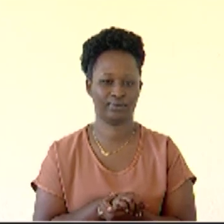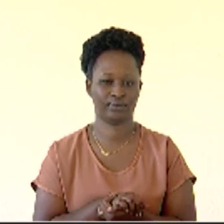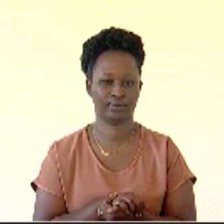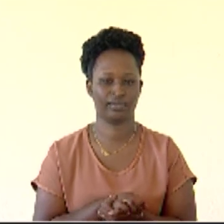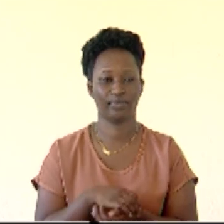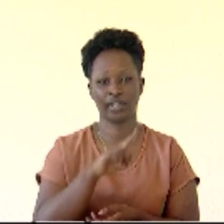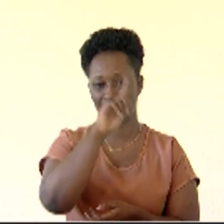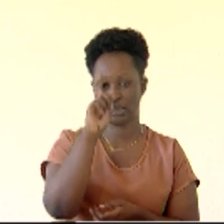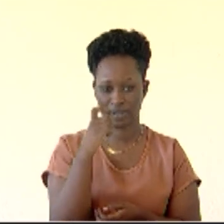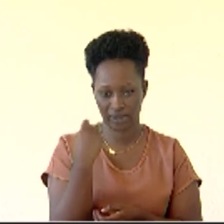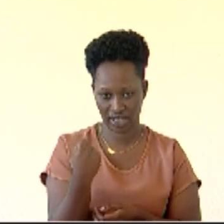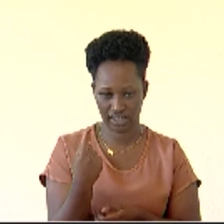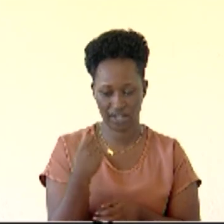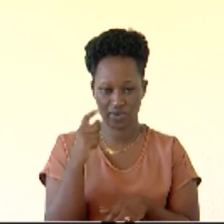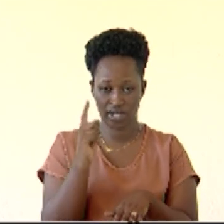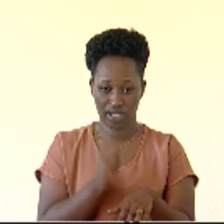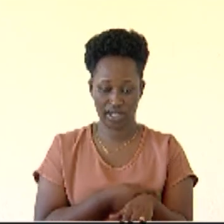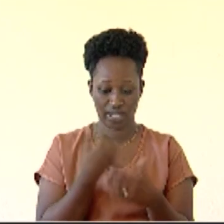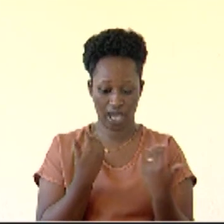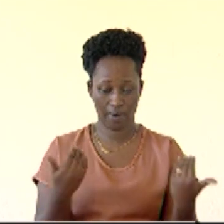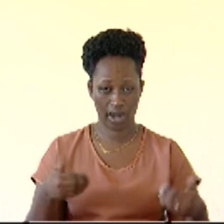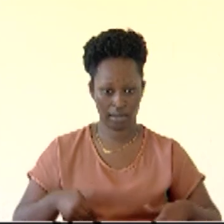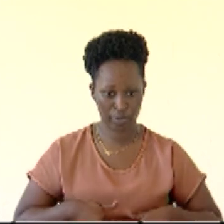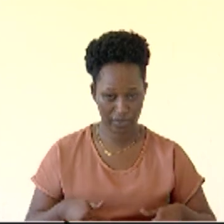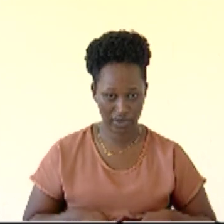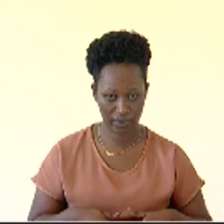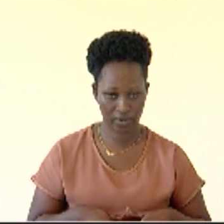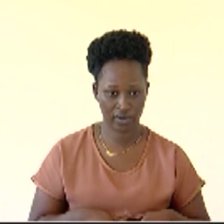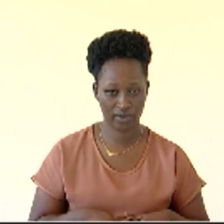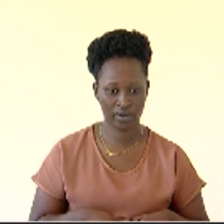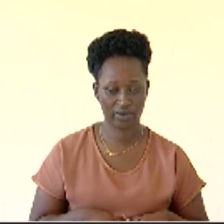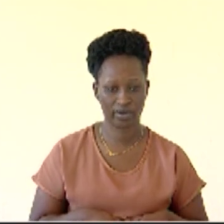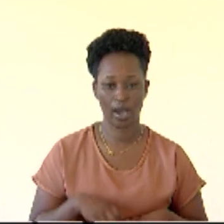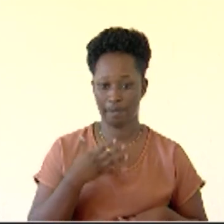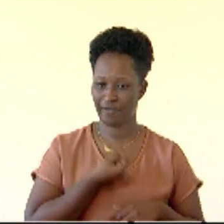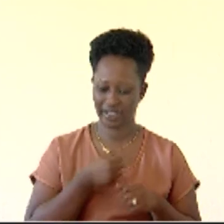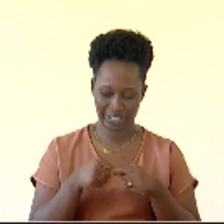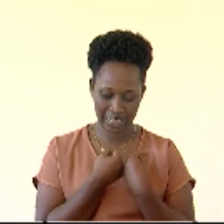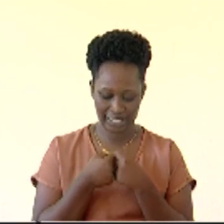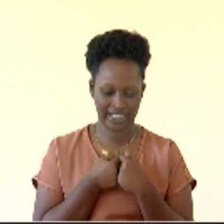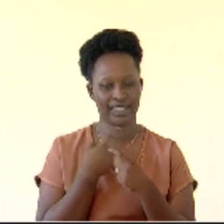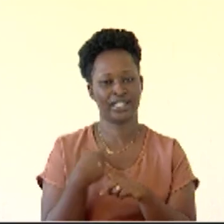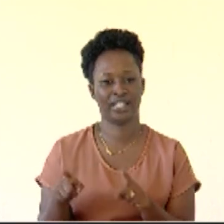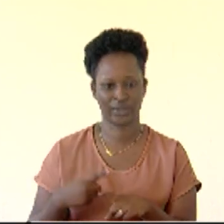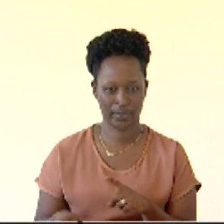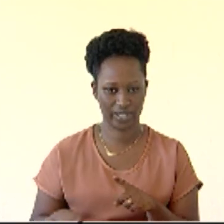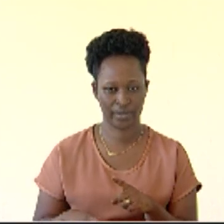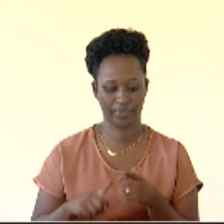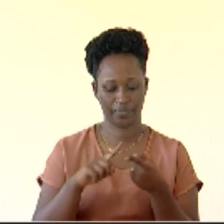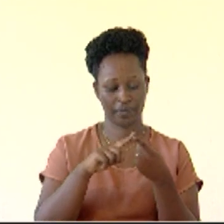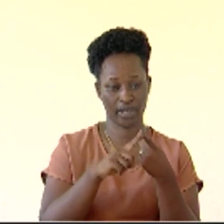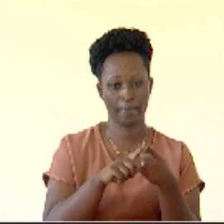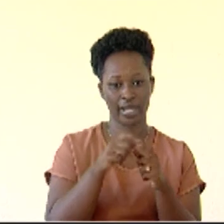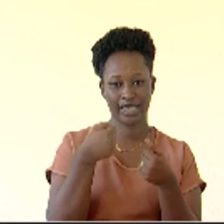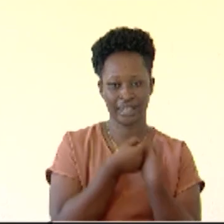Number 5, during adolescence and teenagers are exposed to challenges. What are these